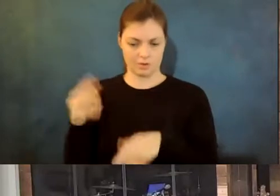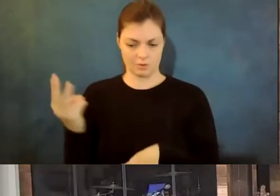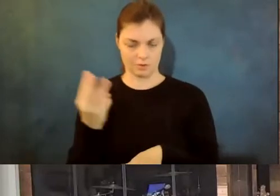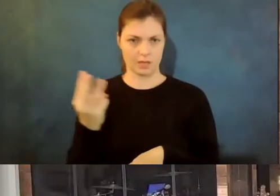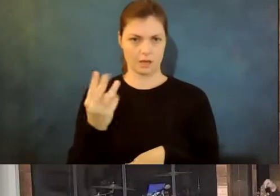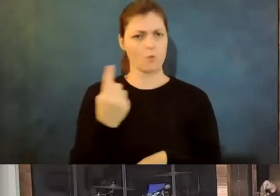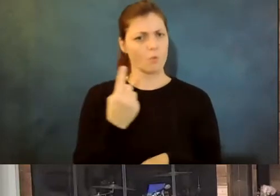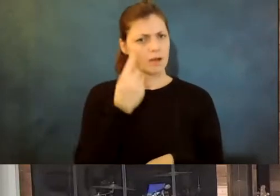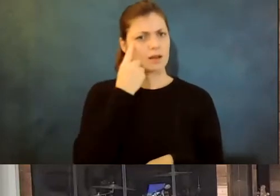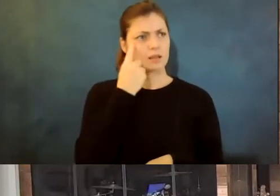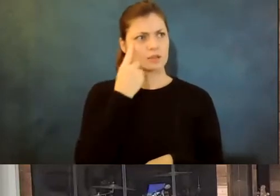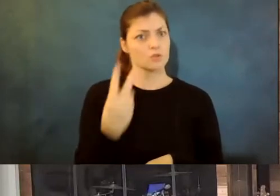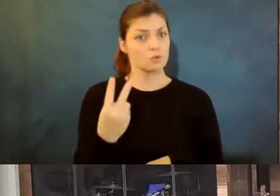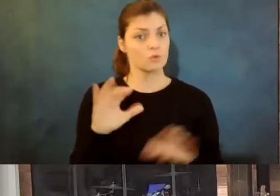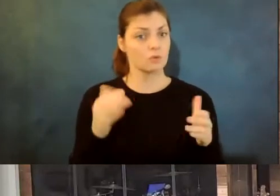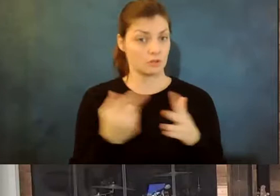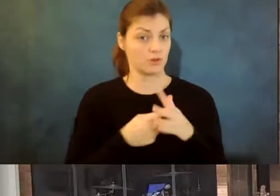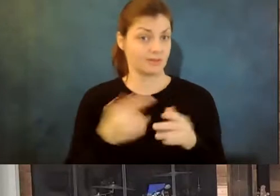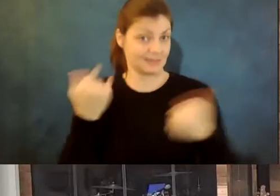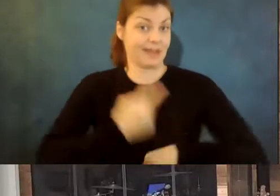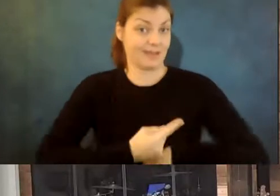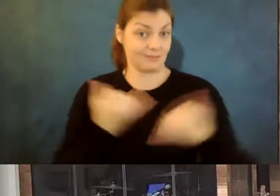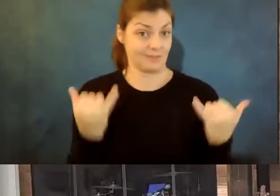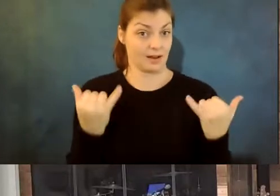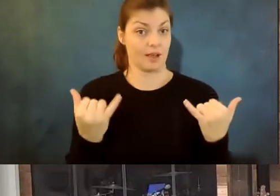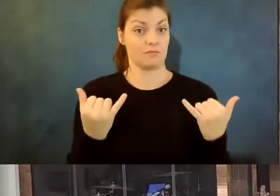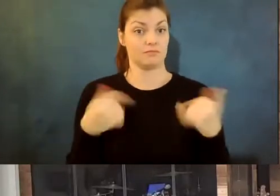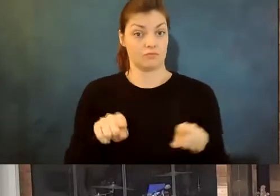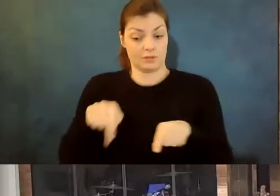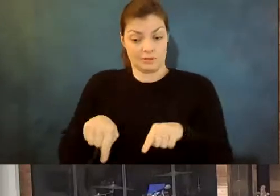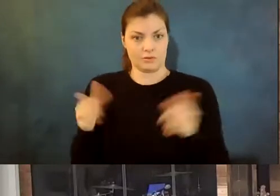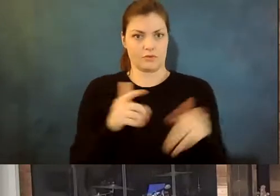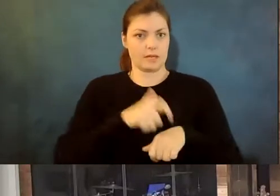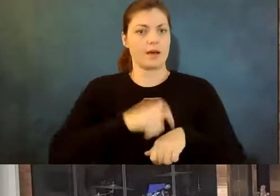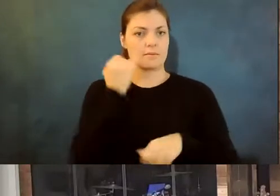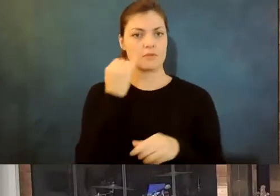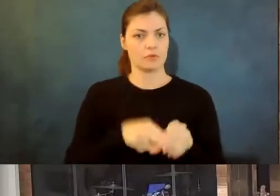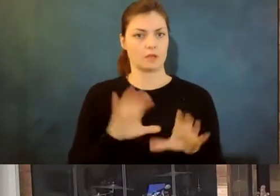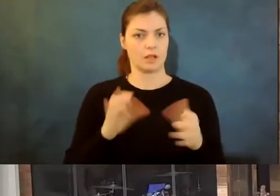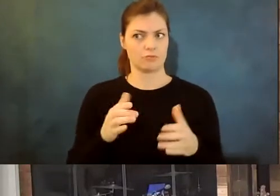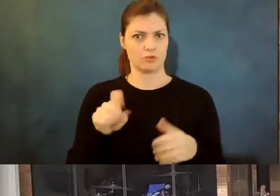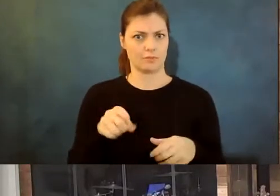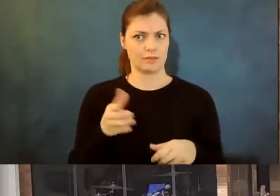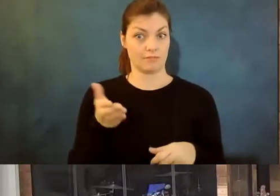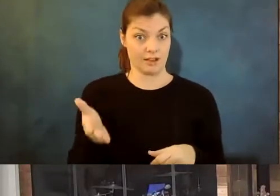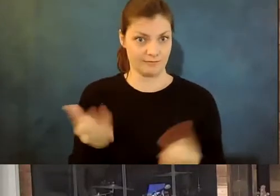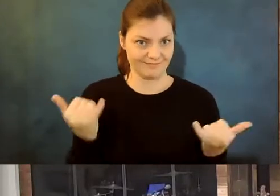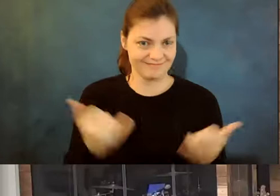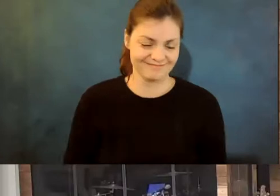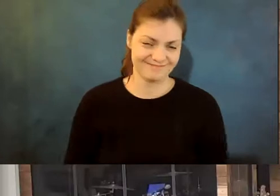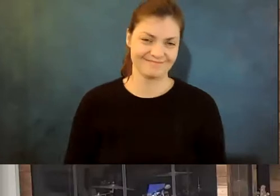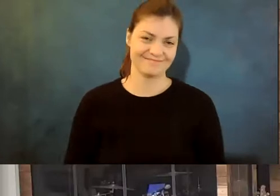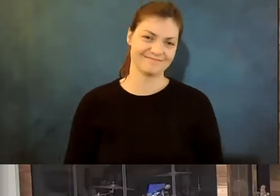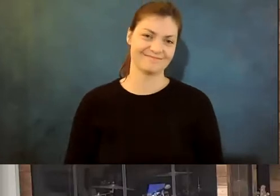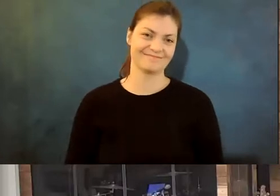up today, right now, they're going on. So if you're in those classes, you should be there right now. But